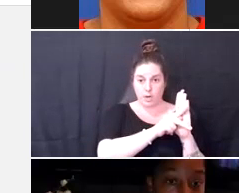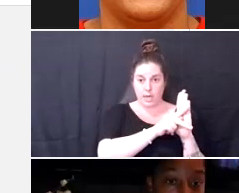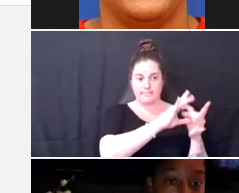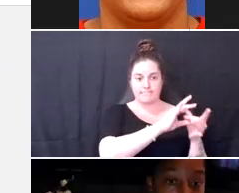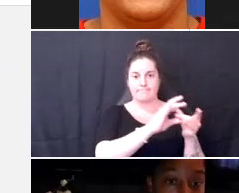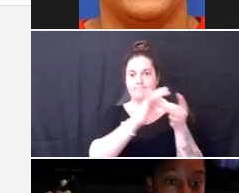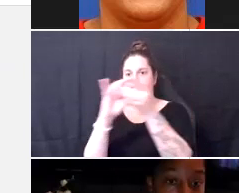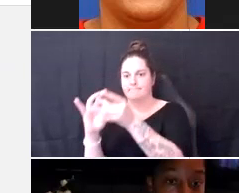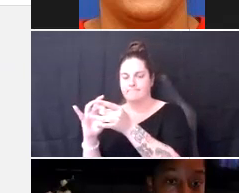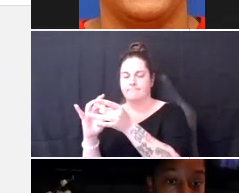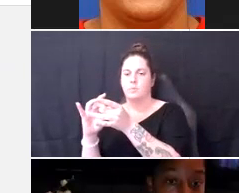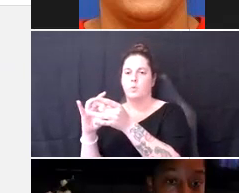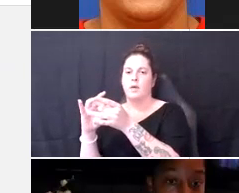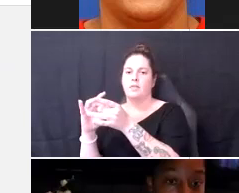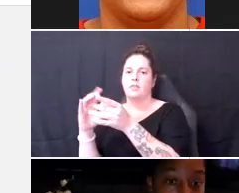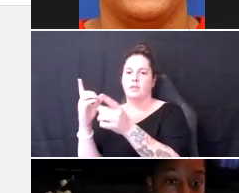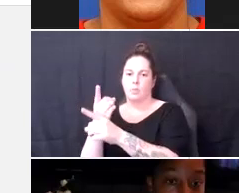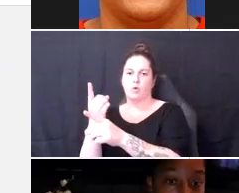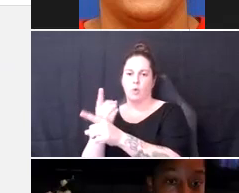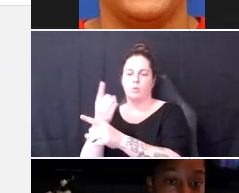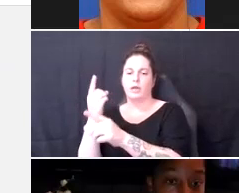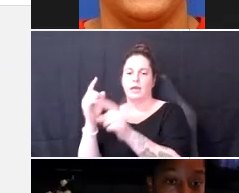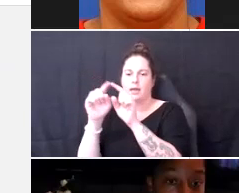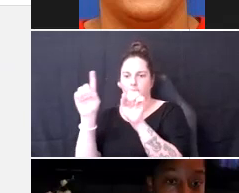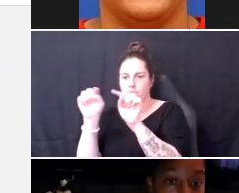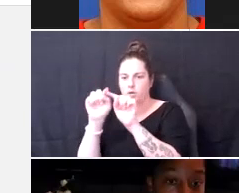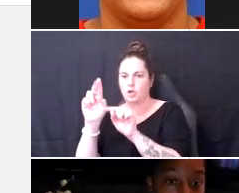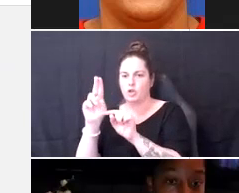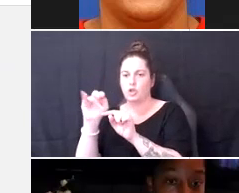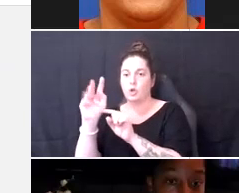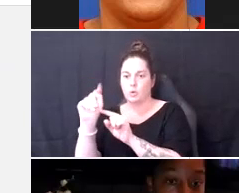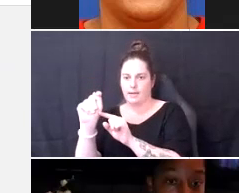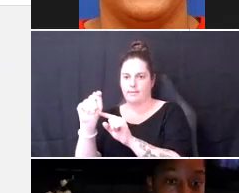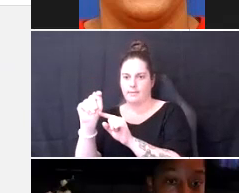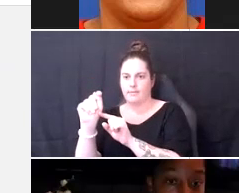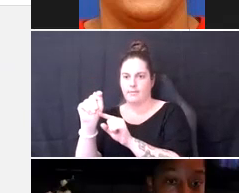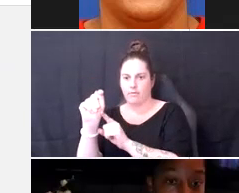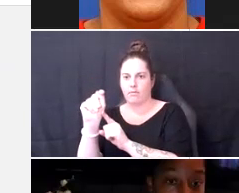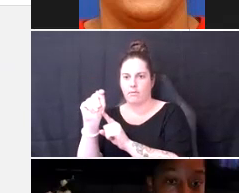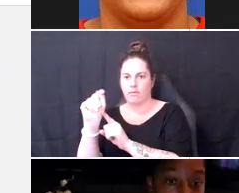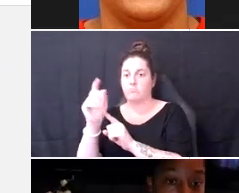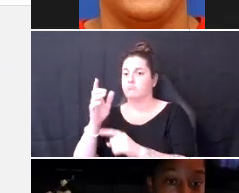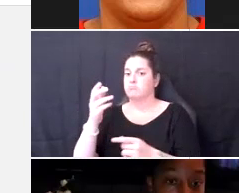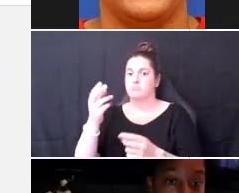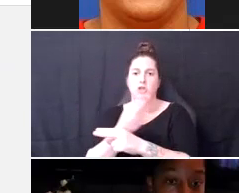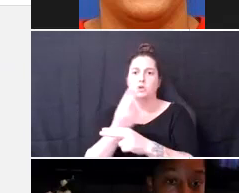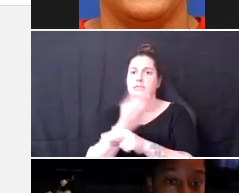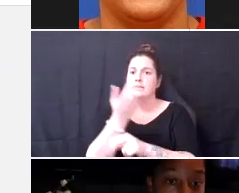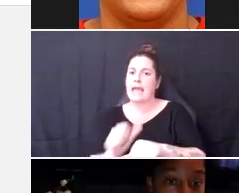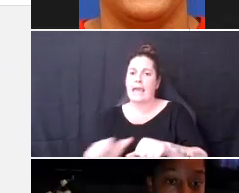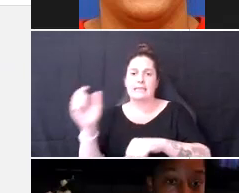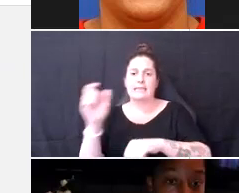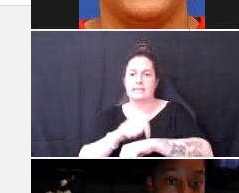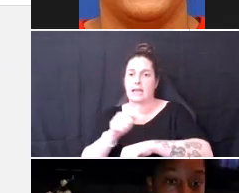with you, and feel free to use that anytime you need to, whether it's a homework assignment, a